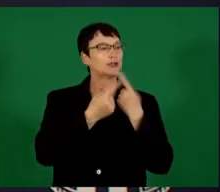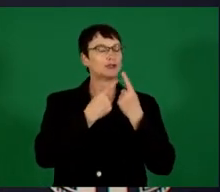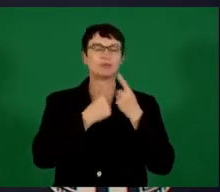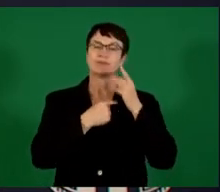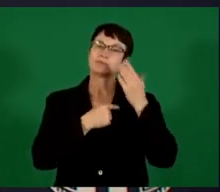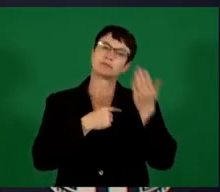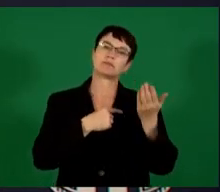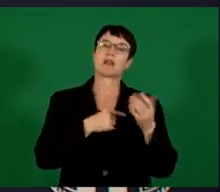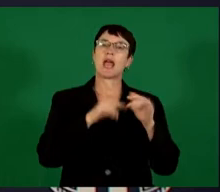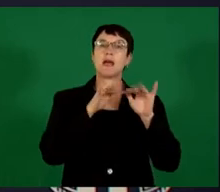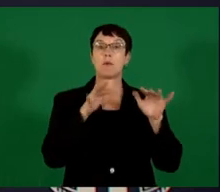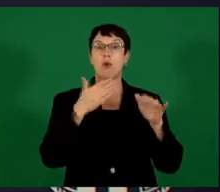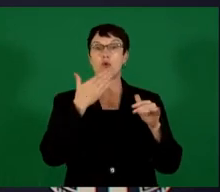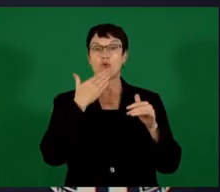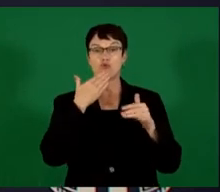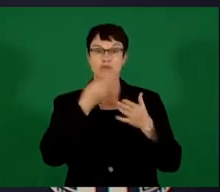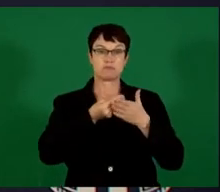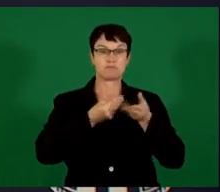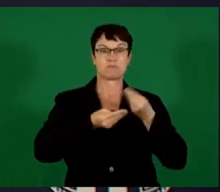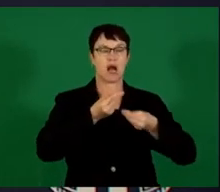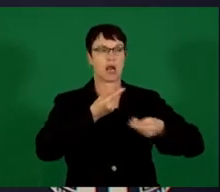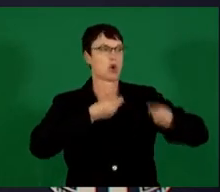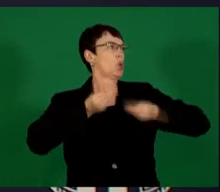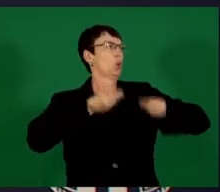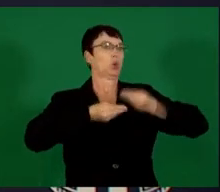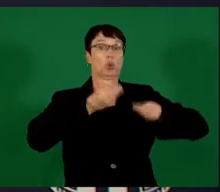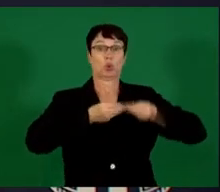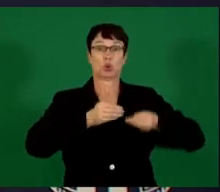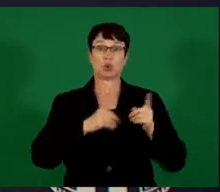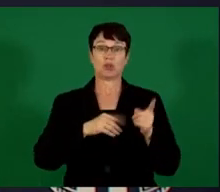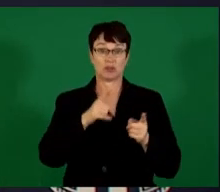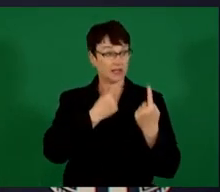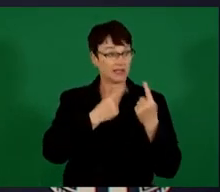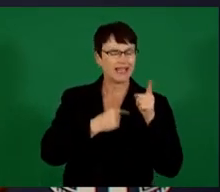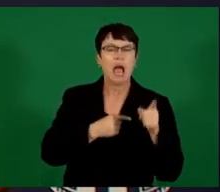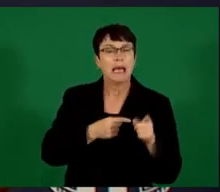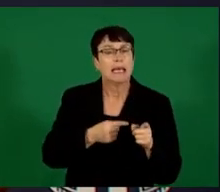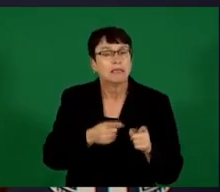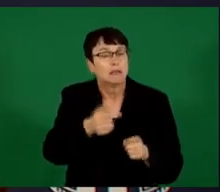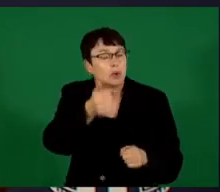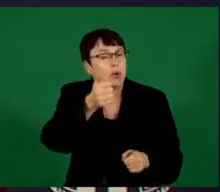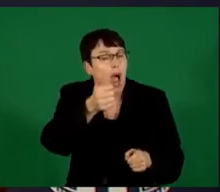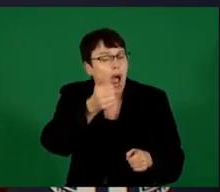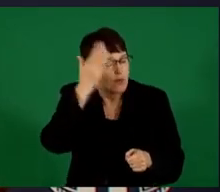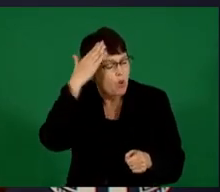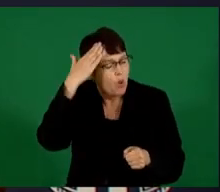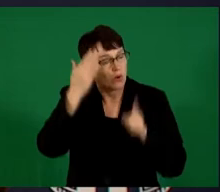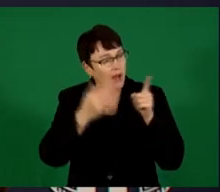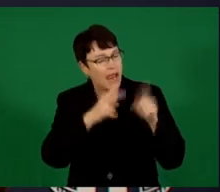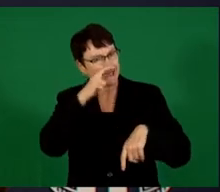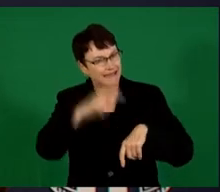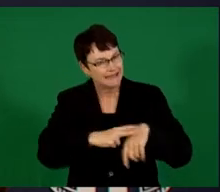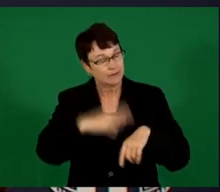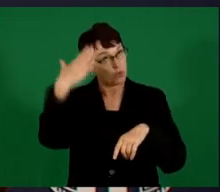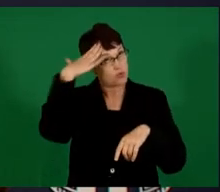It's useful as a trader because you must trade on it. But for price setters, what matters is,